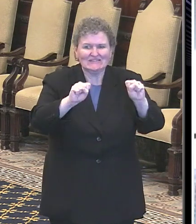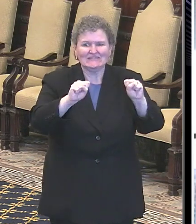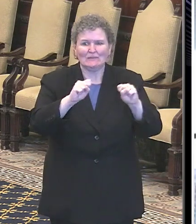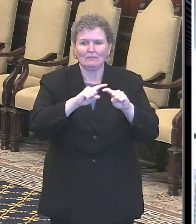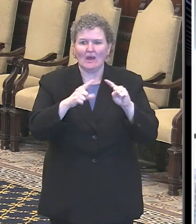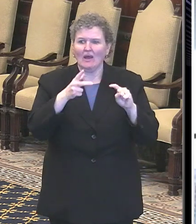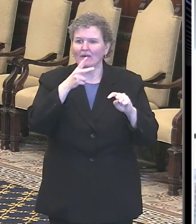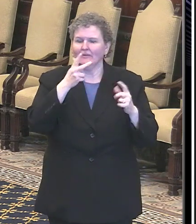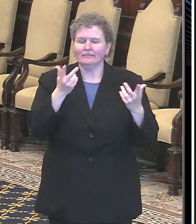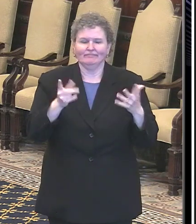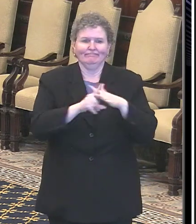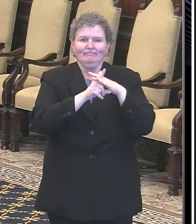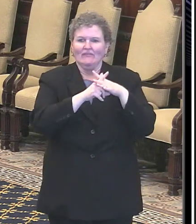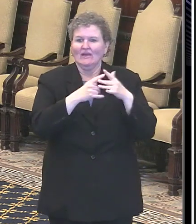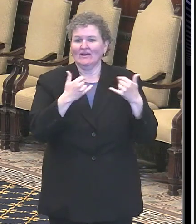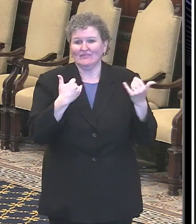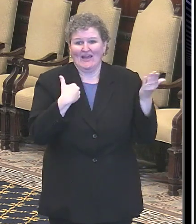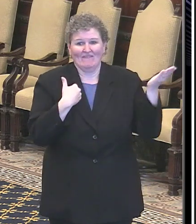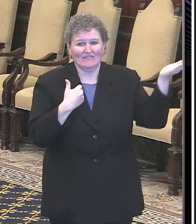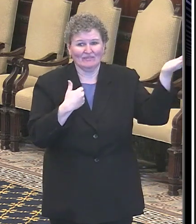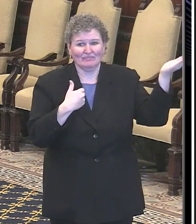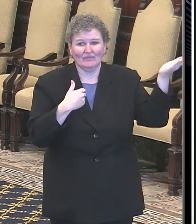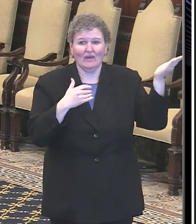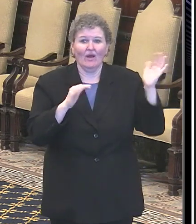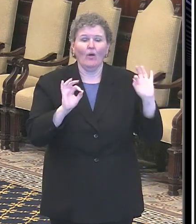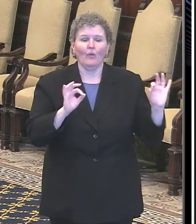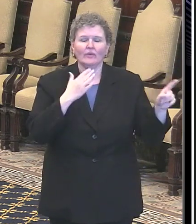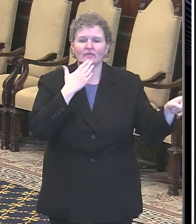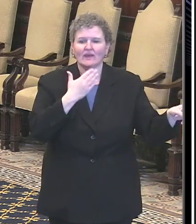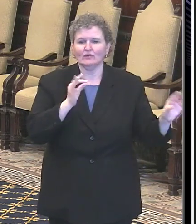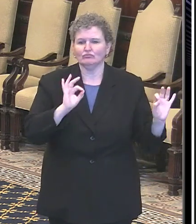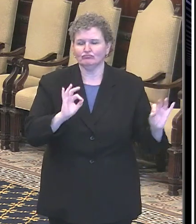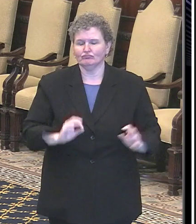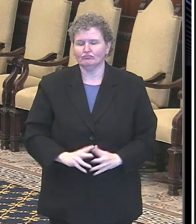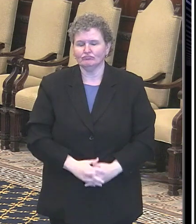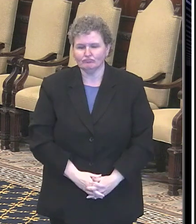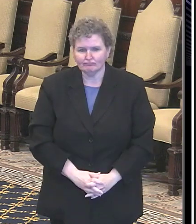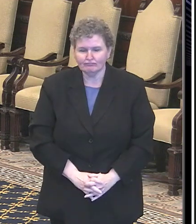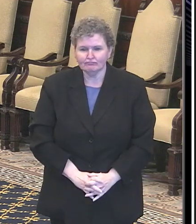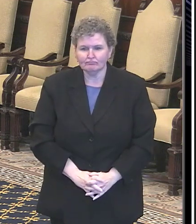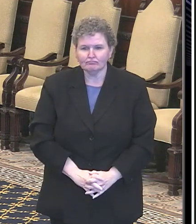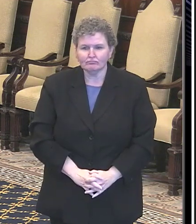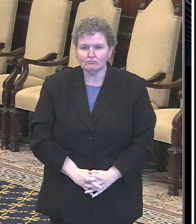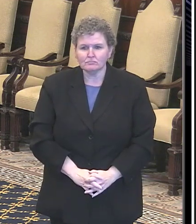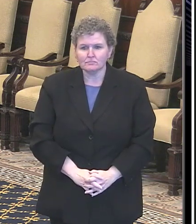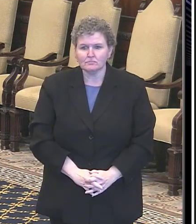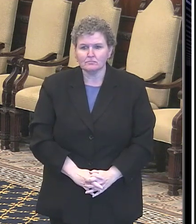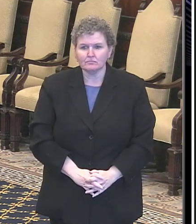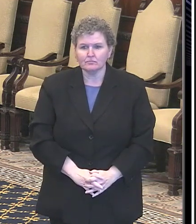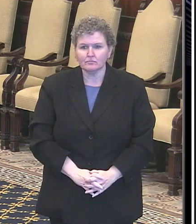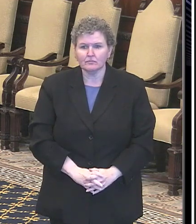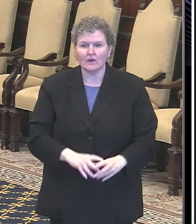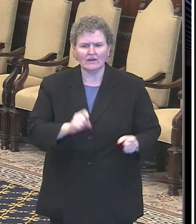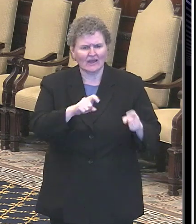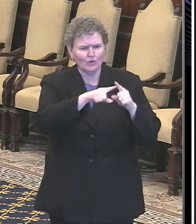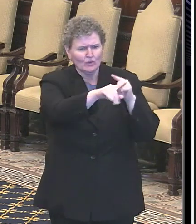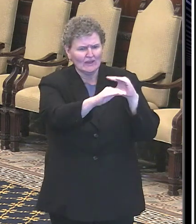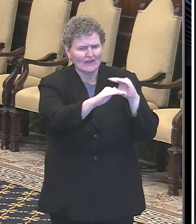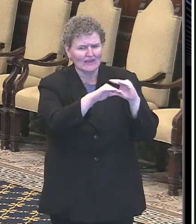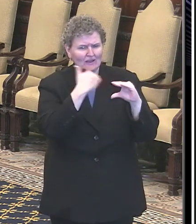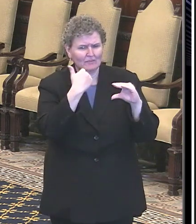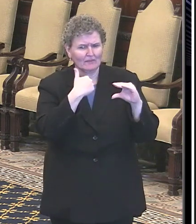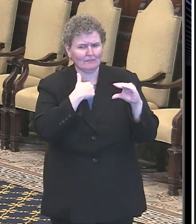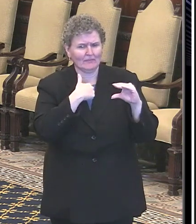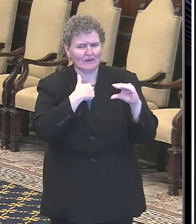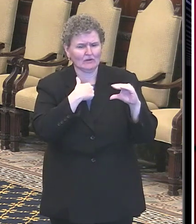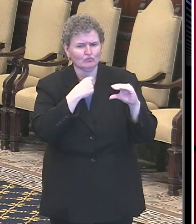directly. Alrighty, fantastic. That's all I had. Thanks so much. And Kennedy, if you shoot us an email to press@phila.gov, we'll try to get back